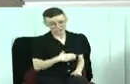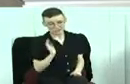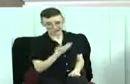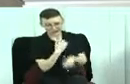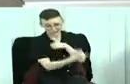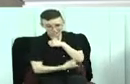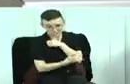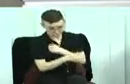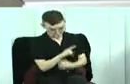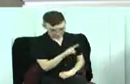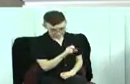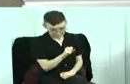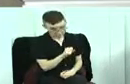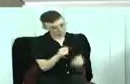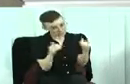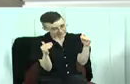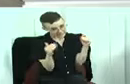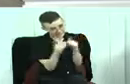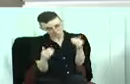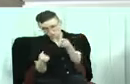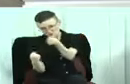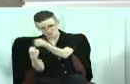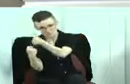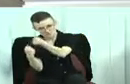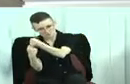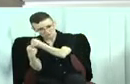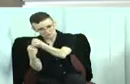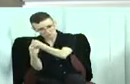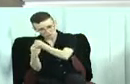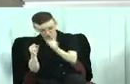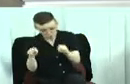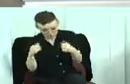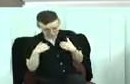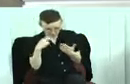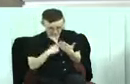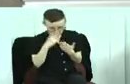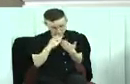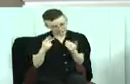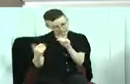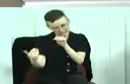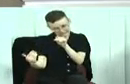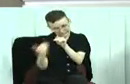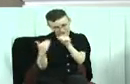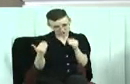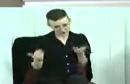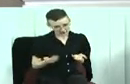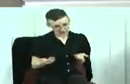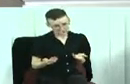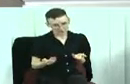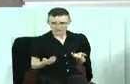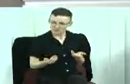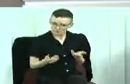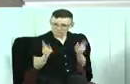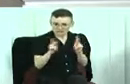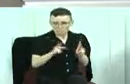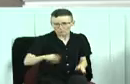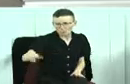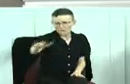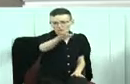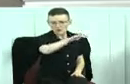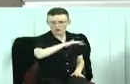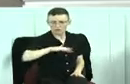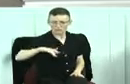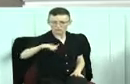were as supportive, so that we could have similar programs, so that all may know the love and the safety of